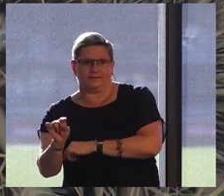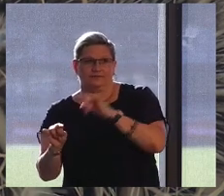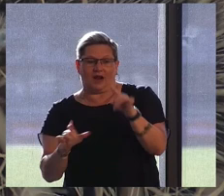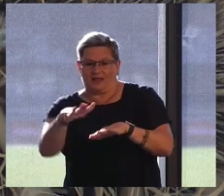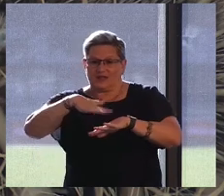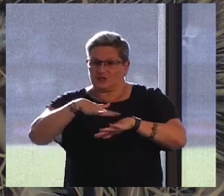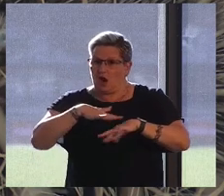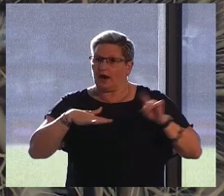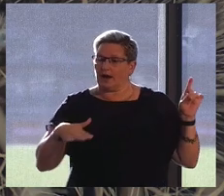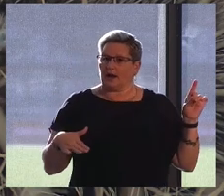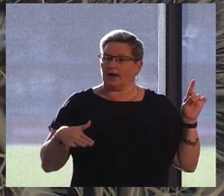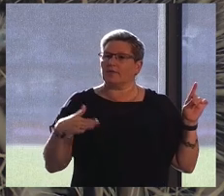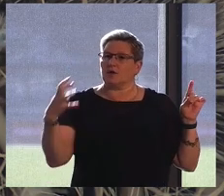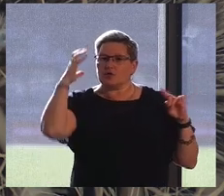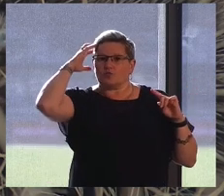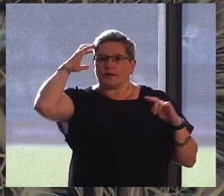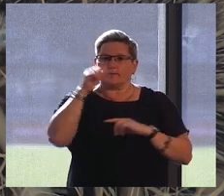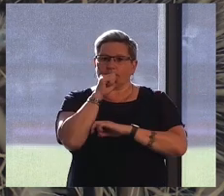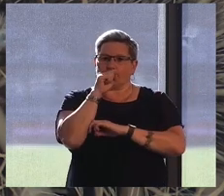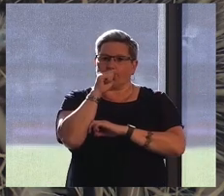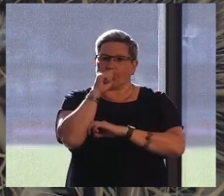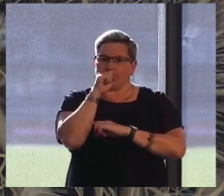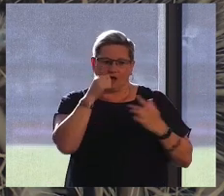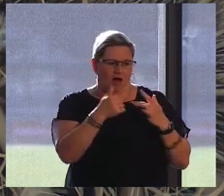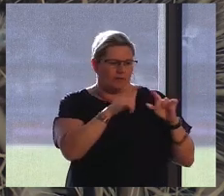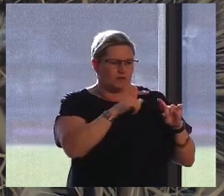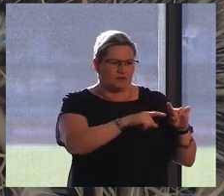said green power was a hoax.